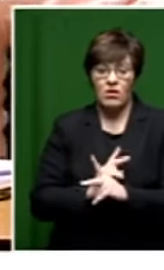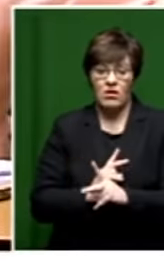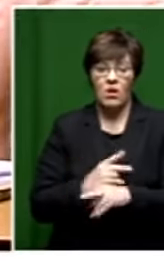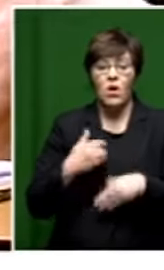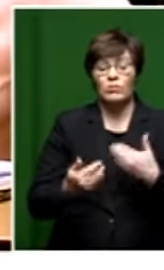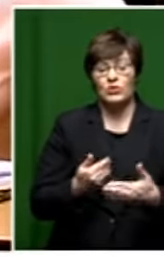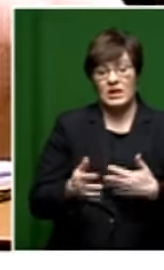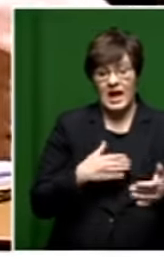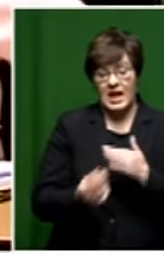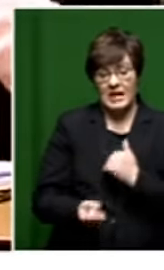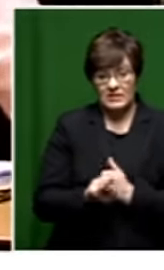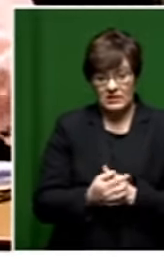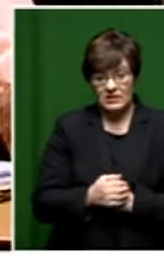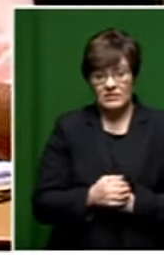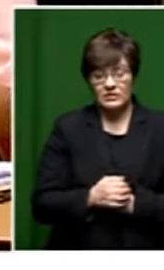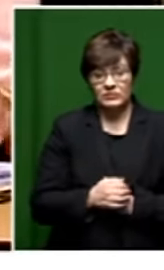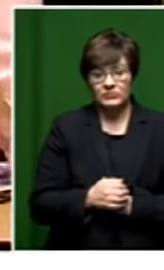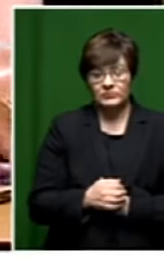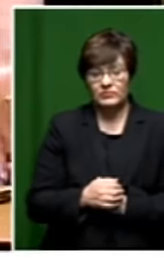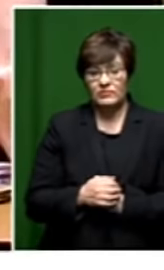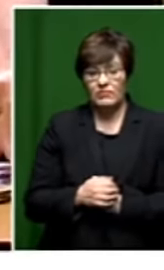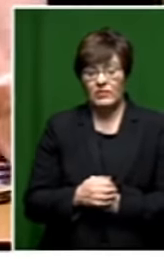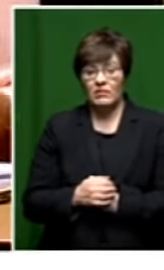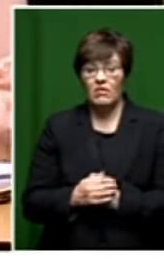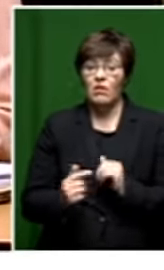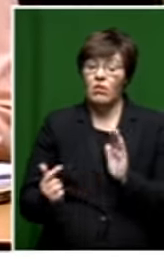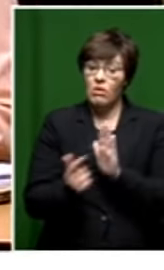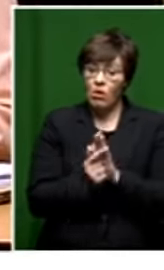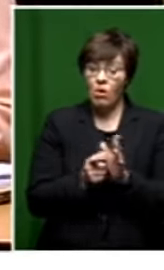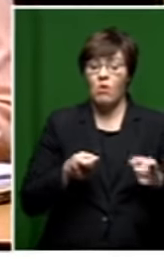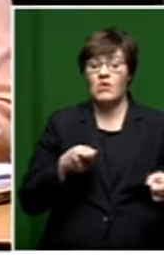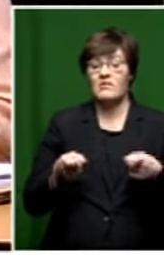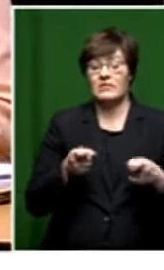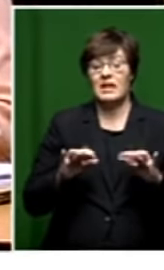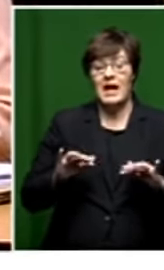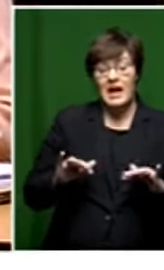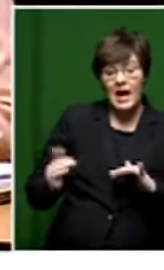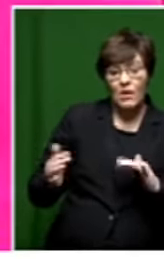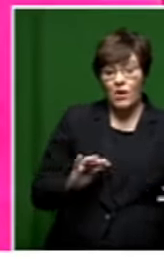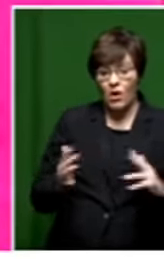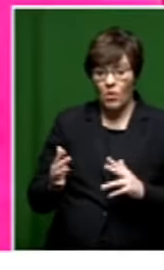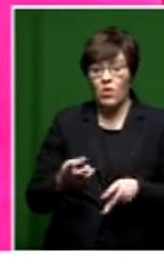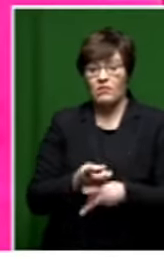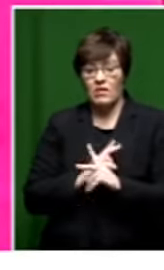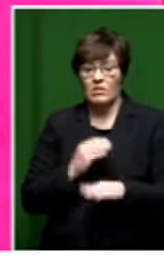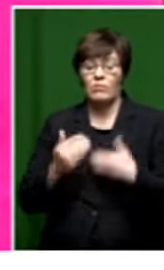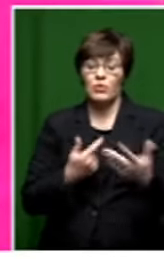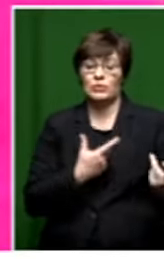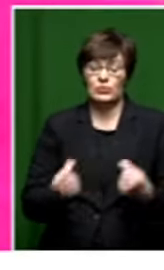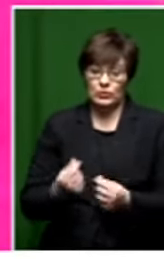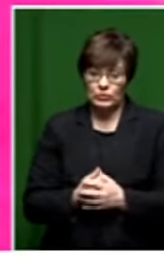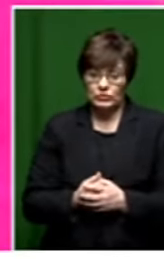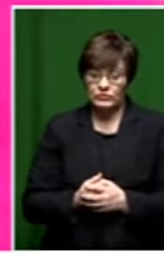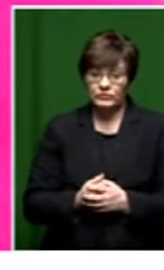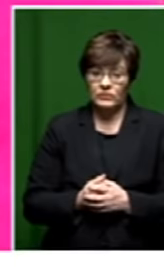process is derived. Obviously, there are laws that govern how lending process is done. We